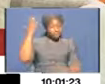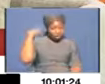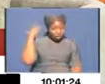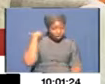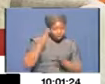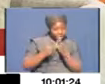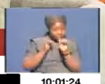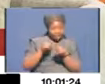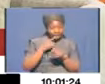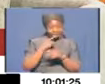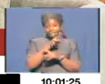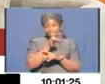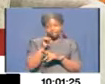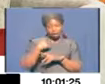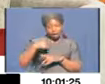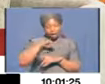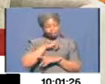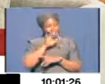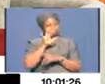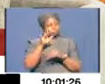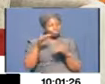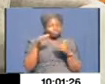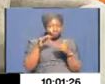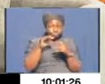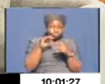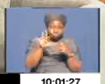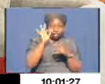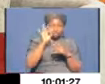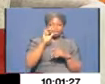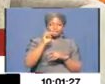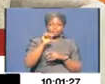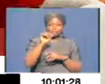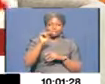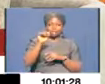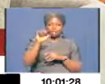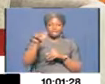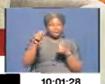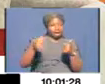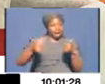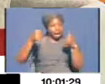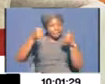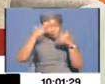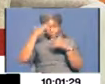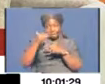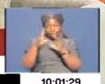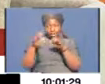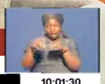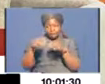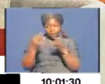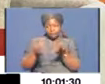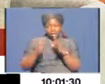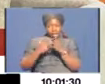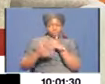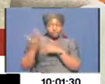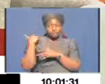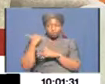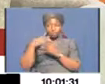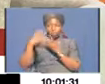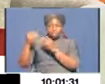tell you, we picked Mandela because the club officials then, we were in camp in Denmark for a whole